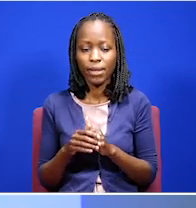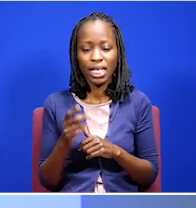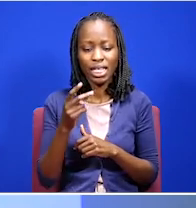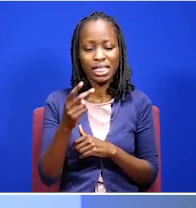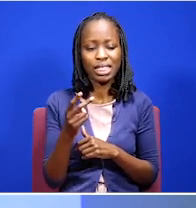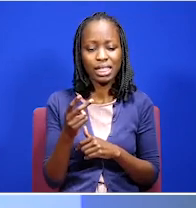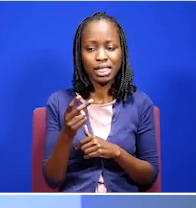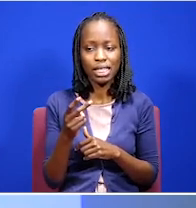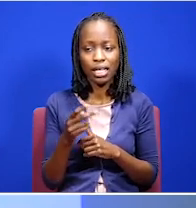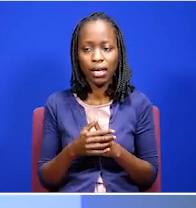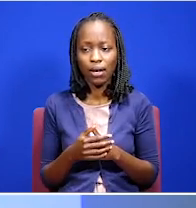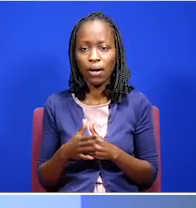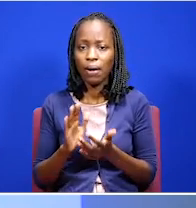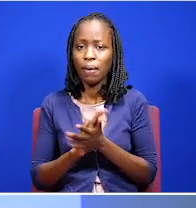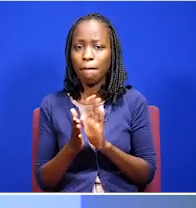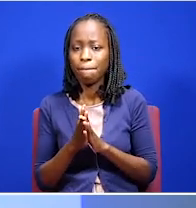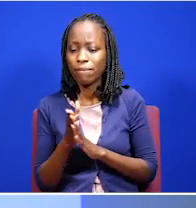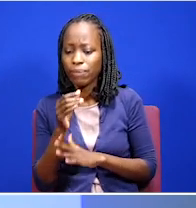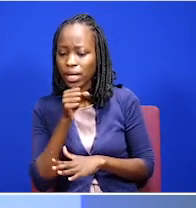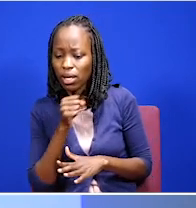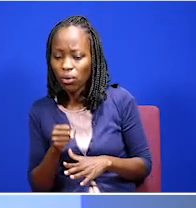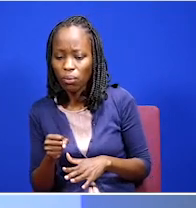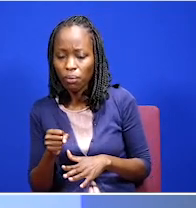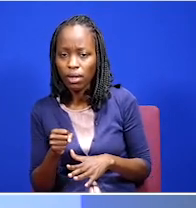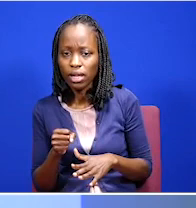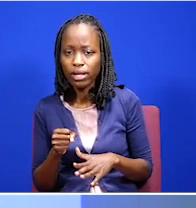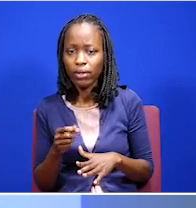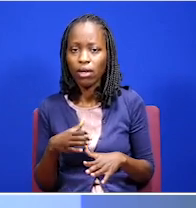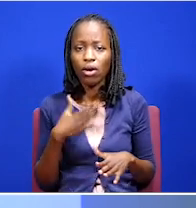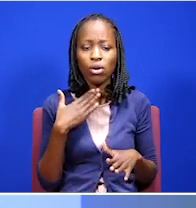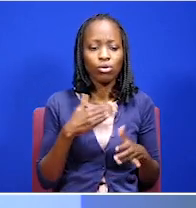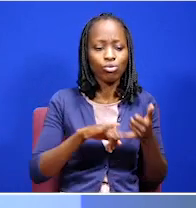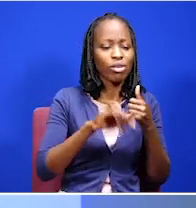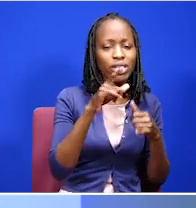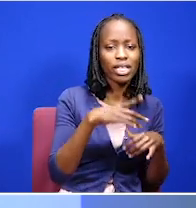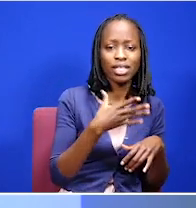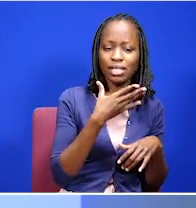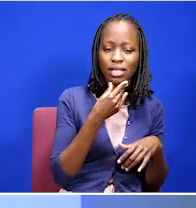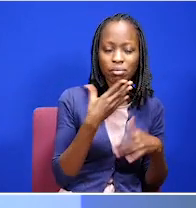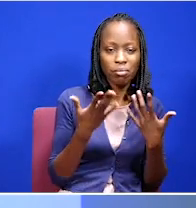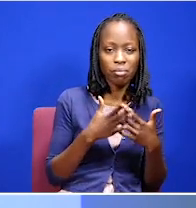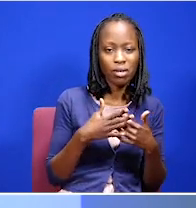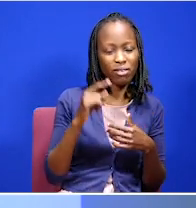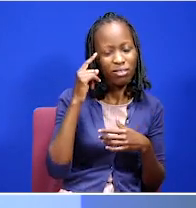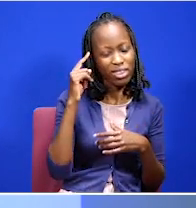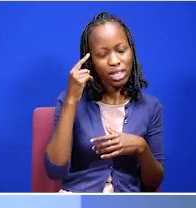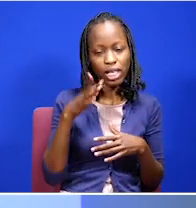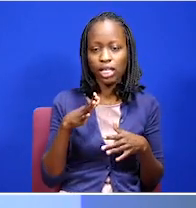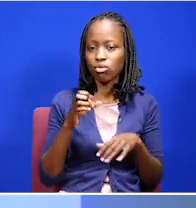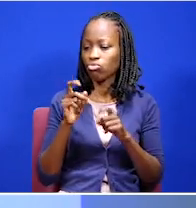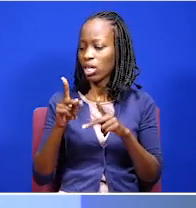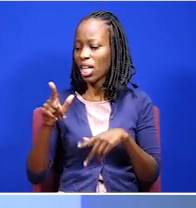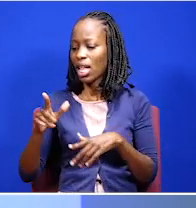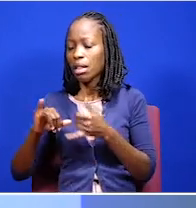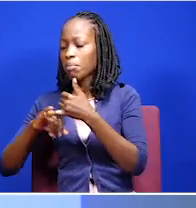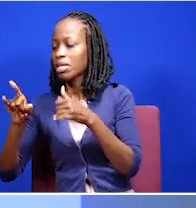Or I see years are going and I don't want to just hang around and miss being married. I would just